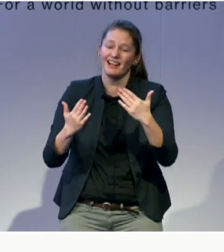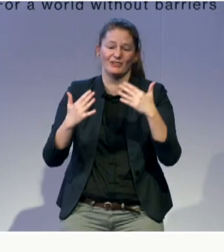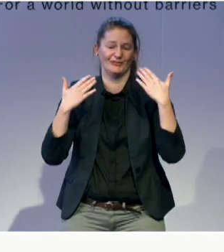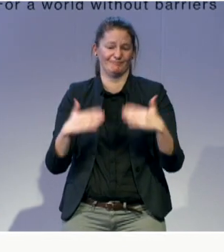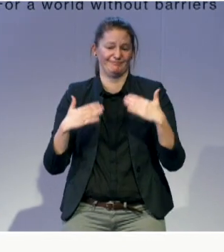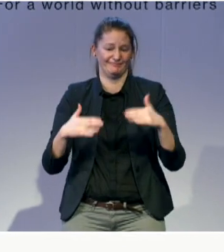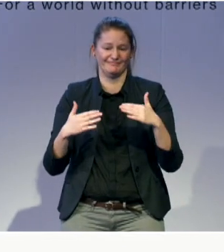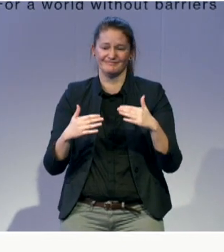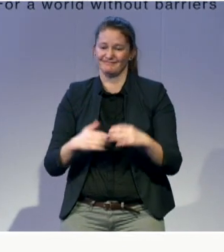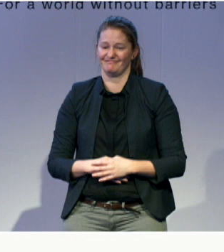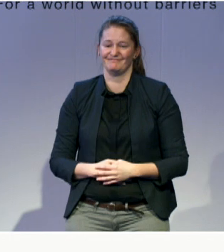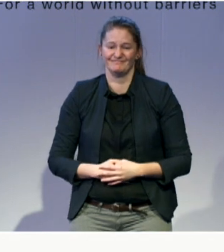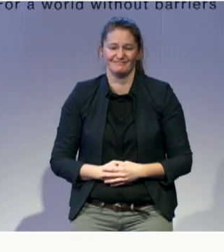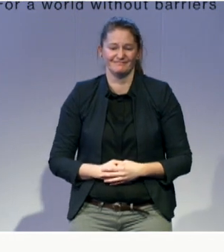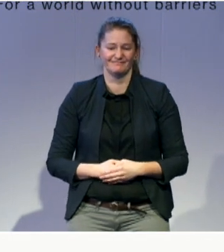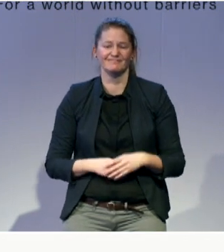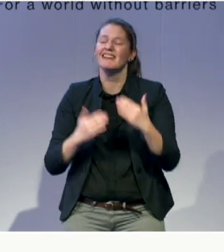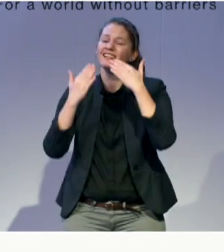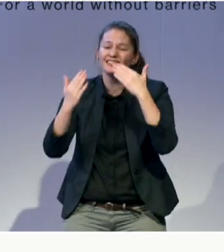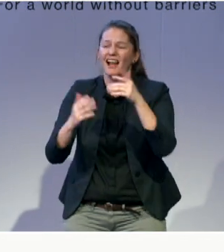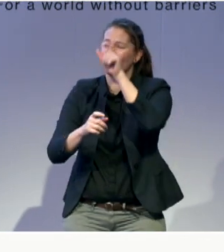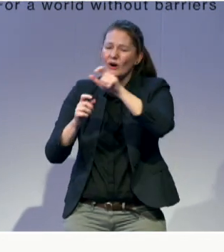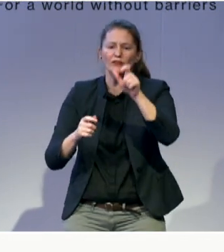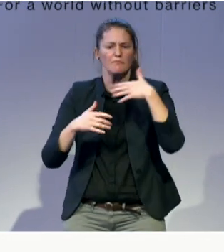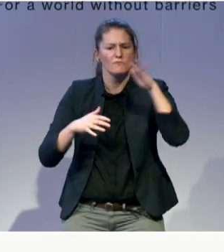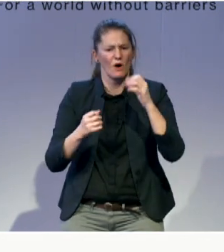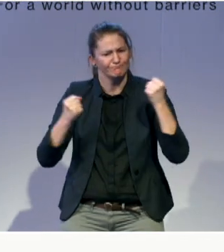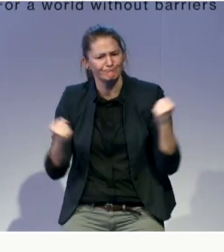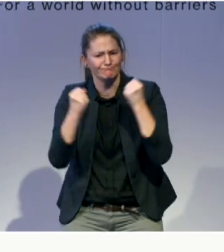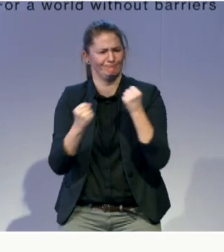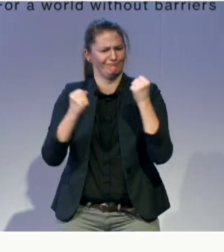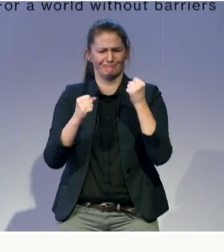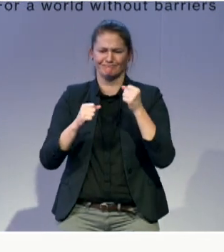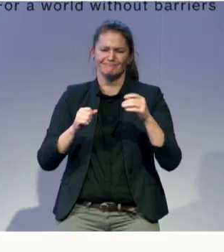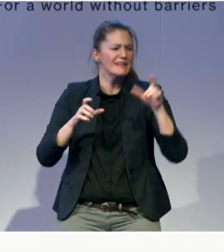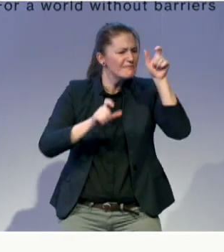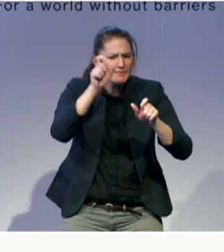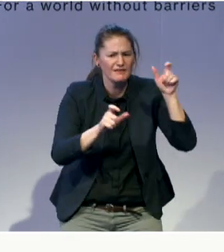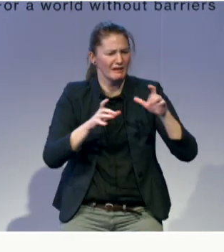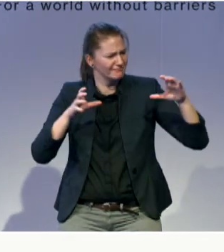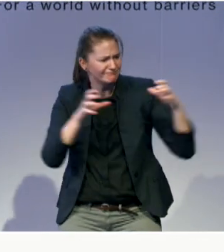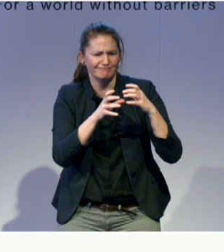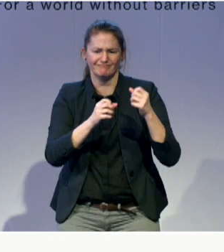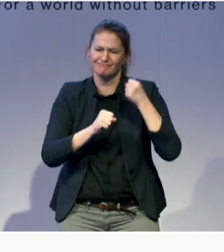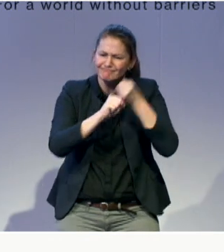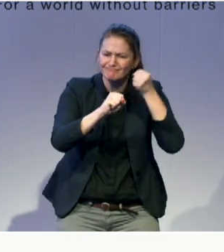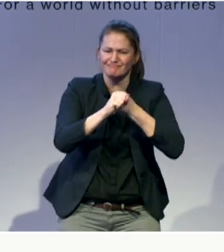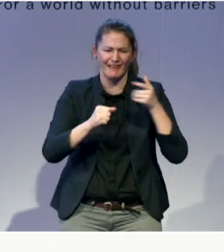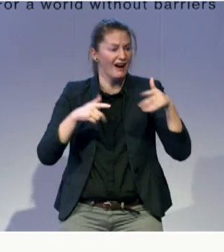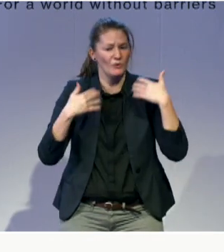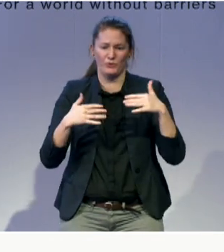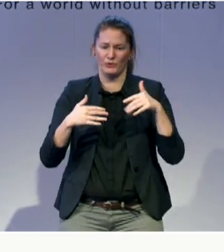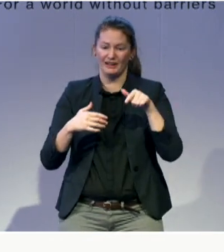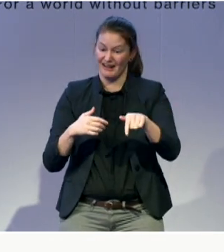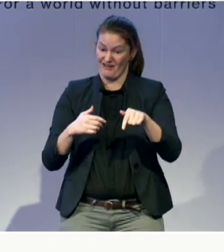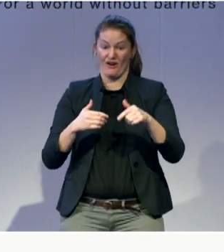individuals to work with. It is always an honor to moderate this conference. And you hear the